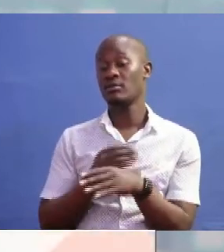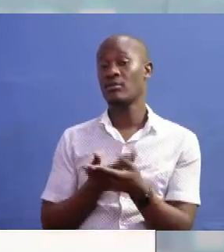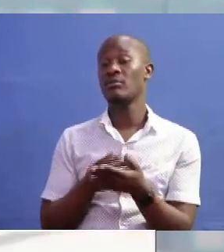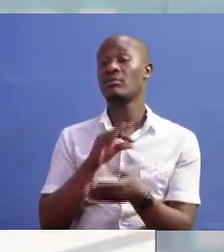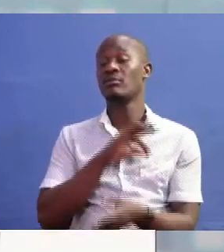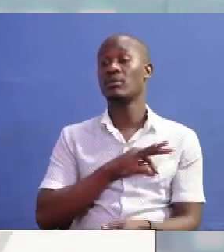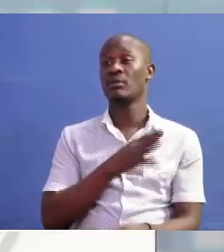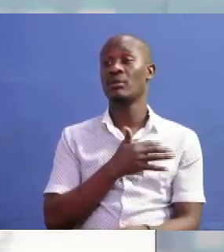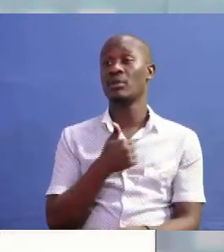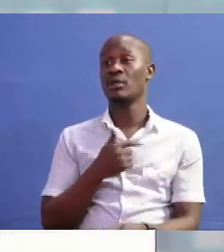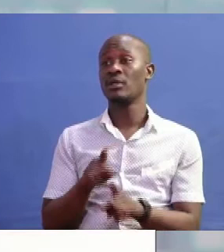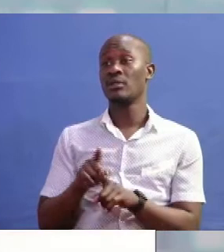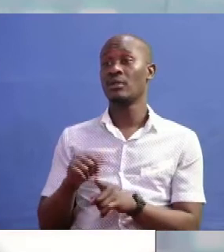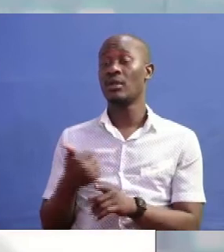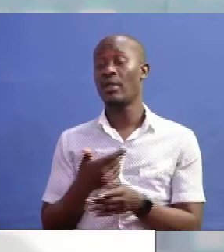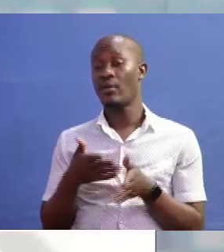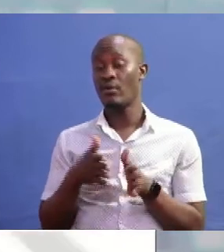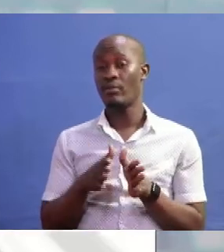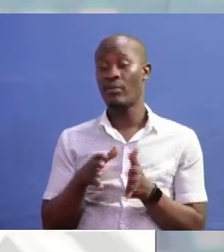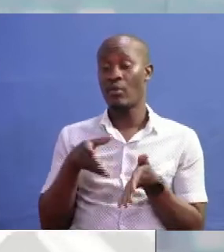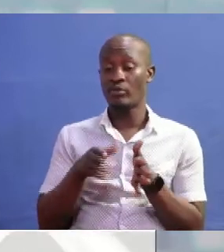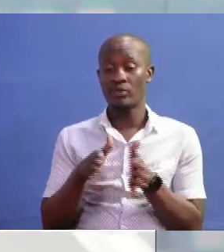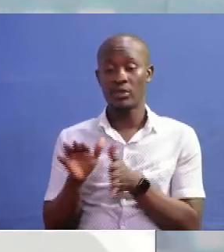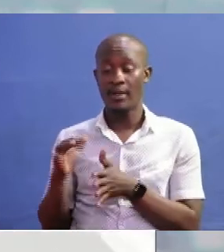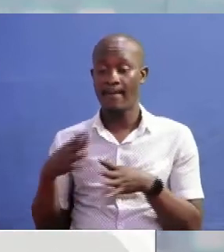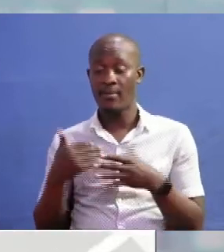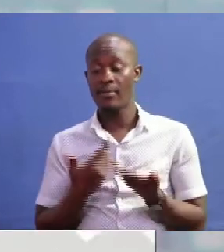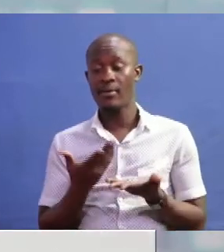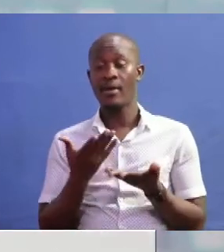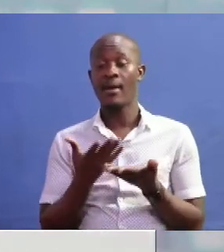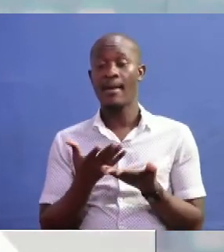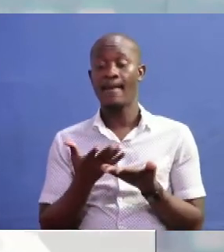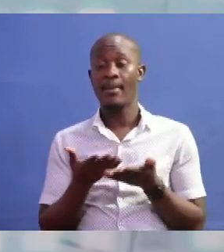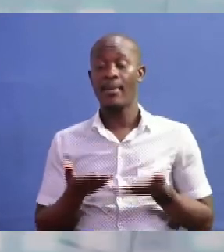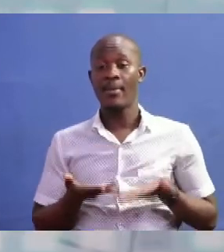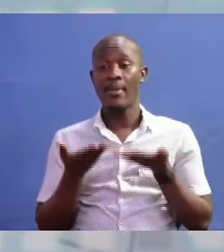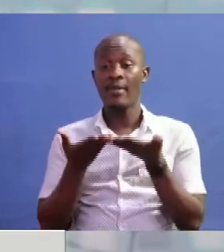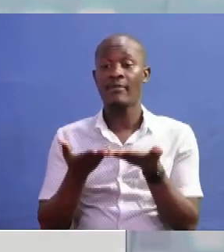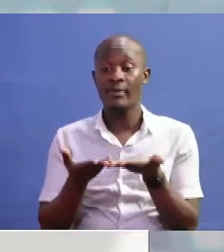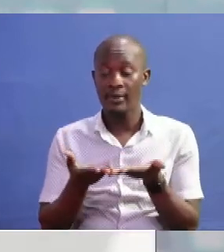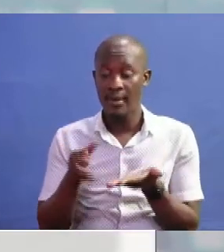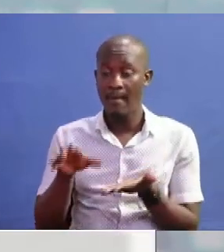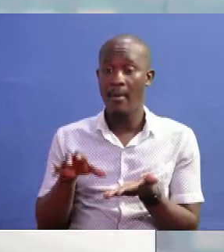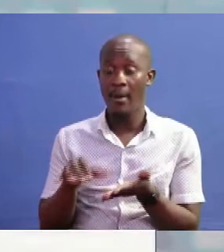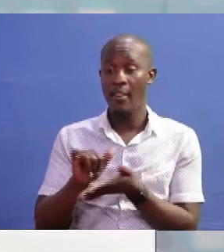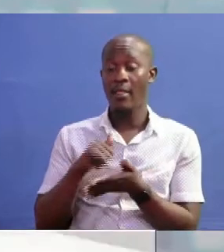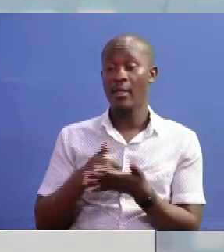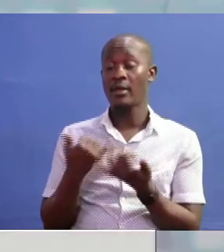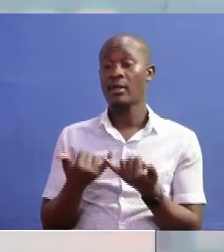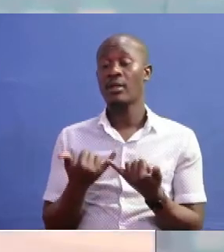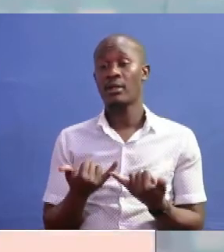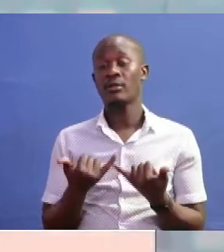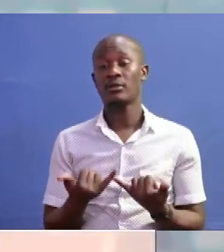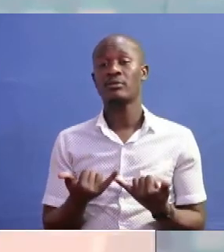And also another opportunity that people can invest in, there is what we call derivatives in the stock market. That way you are now able